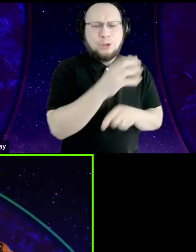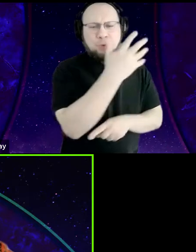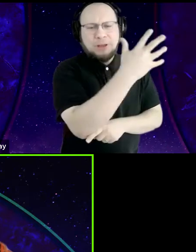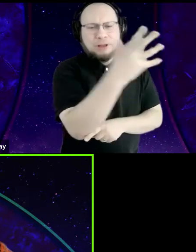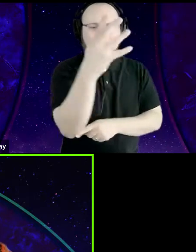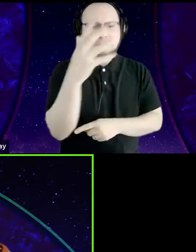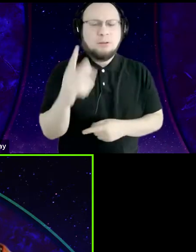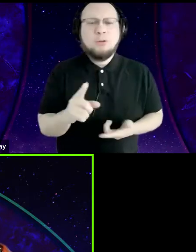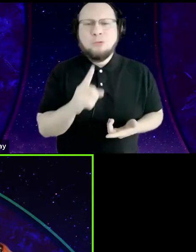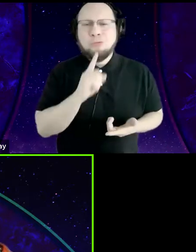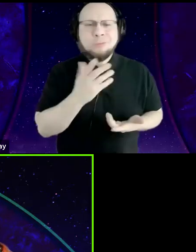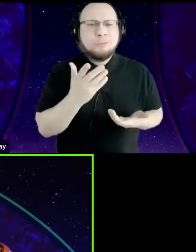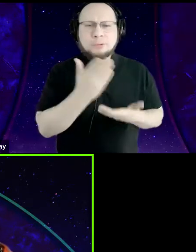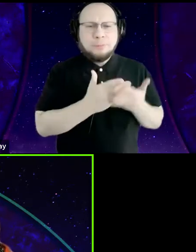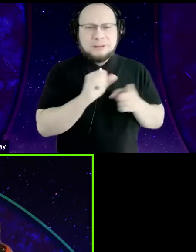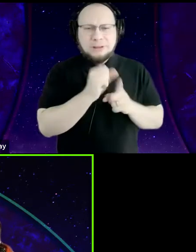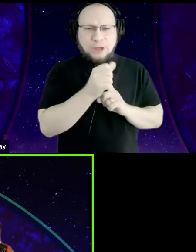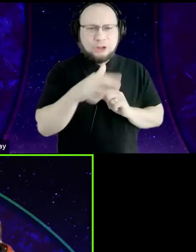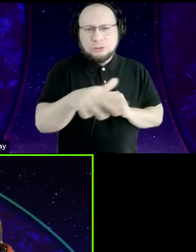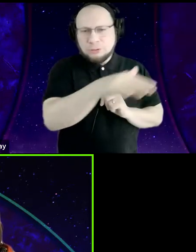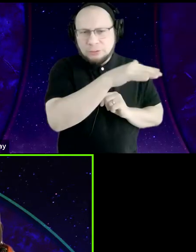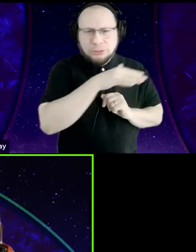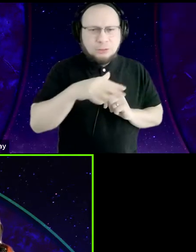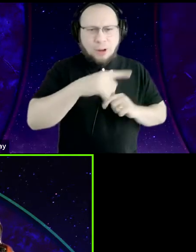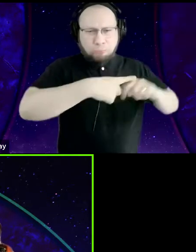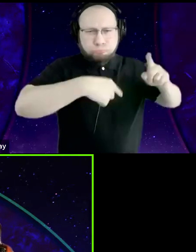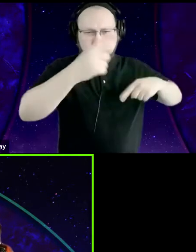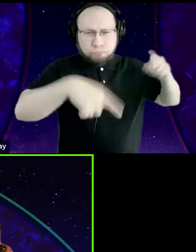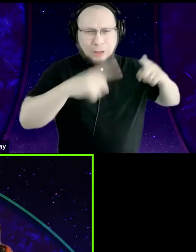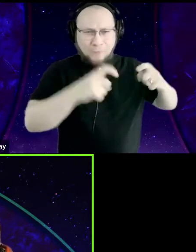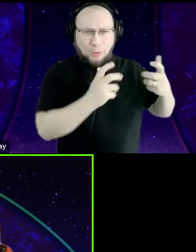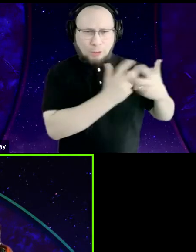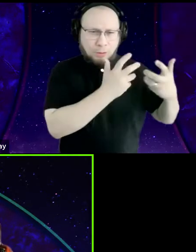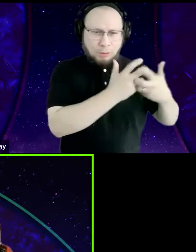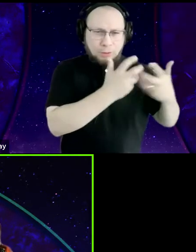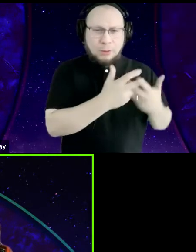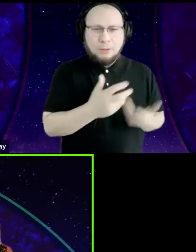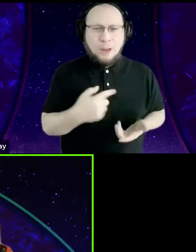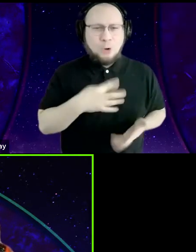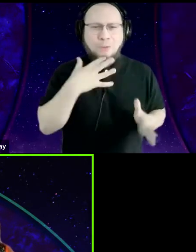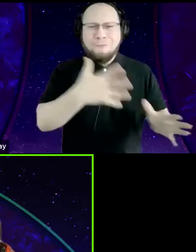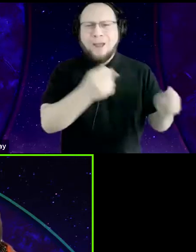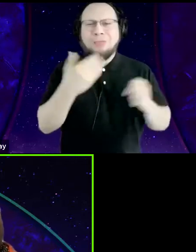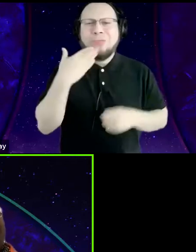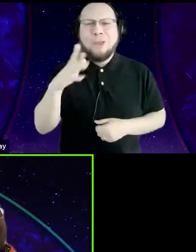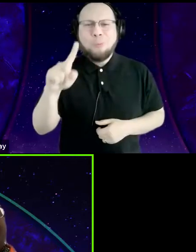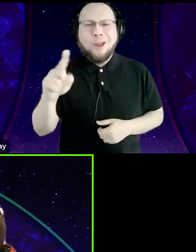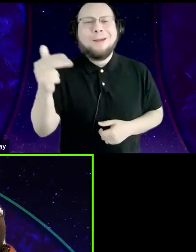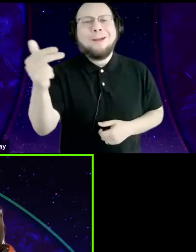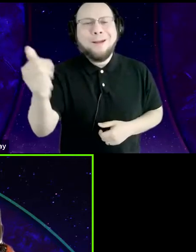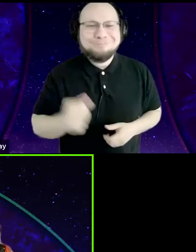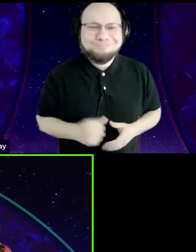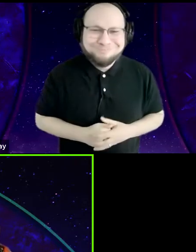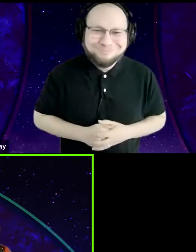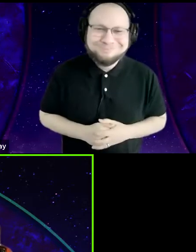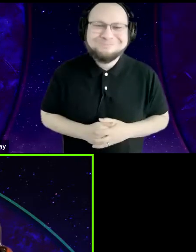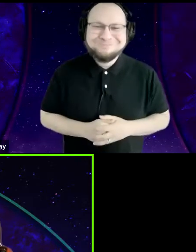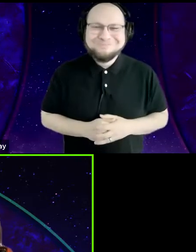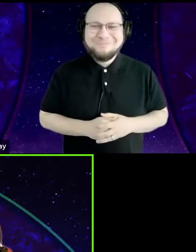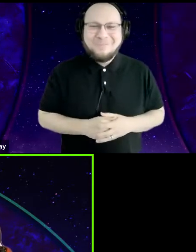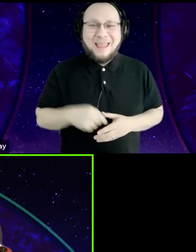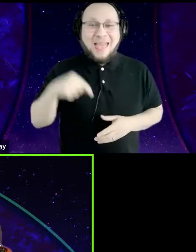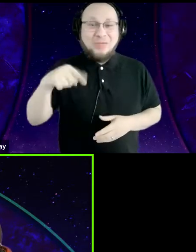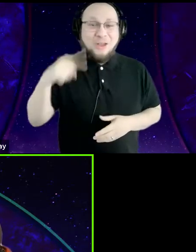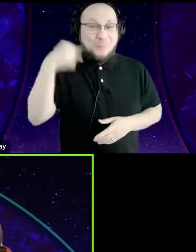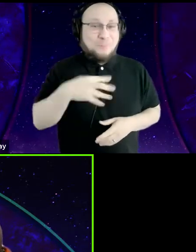the varying given circumstances. I'm talking so fast. Thank you, Brad. this is slow